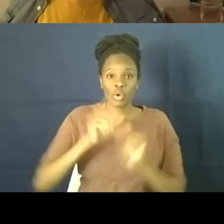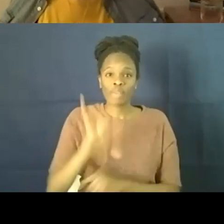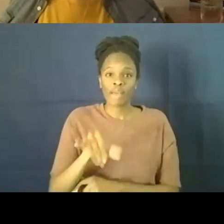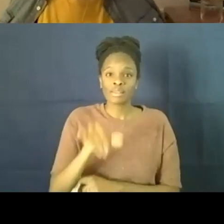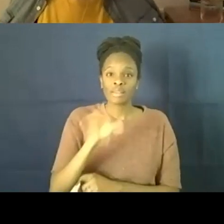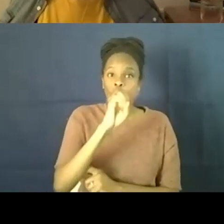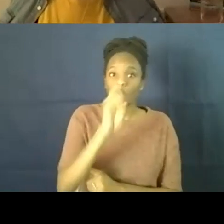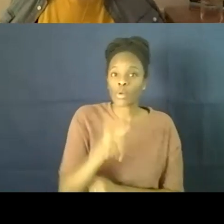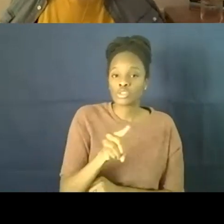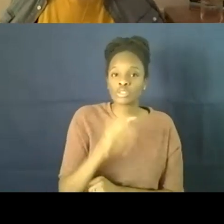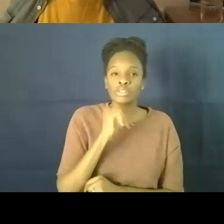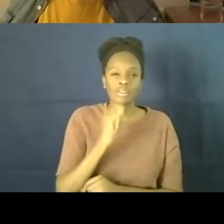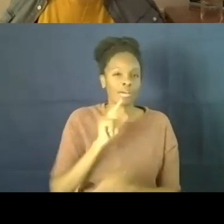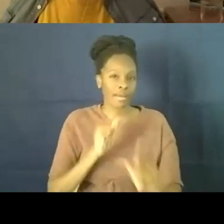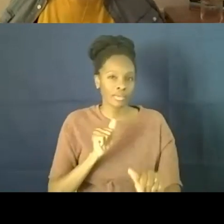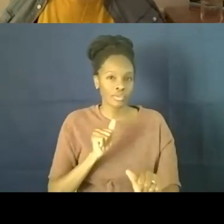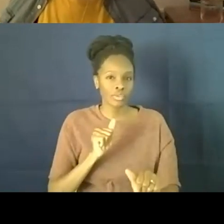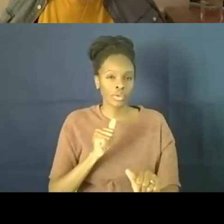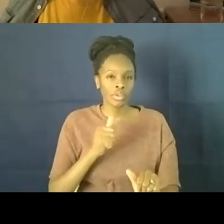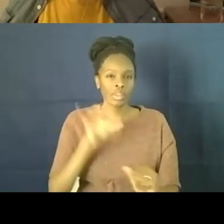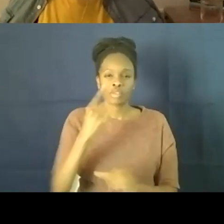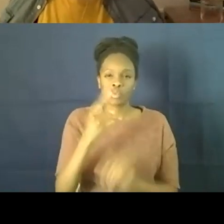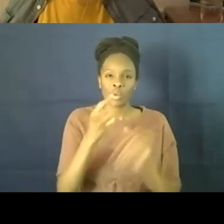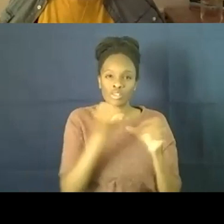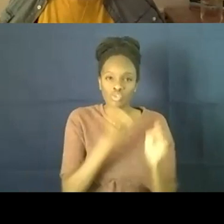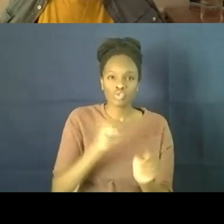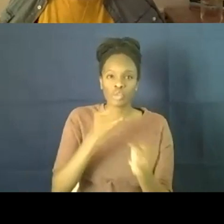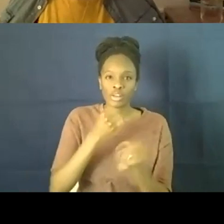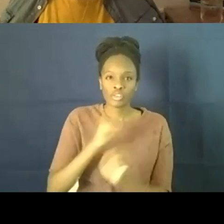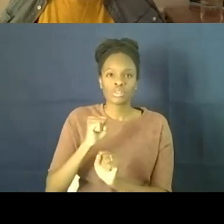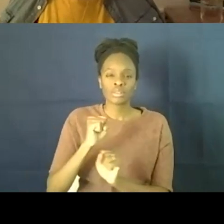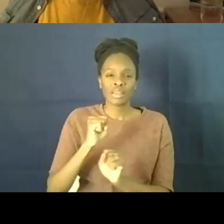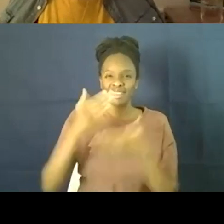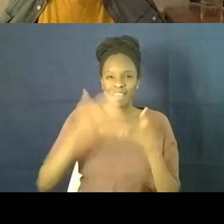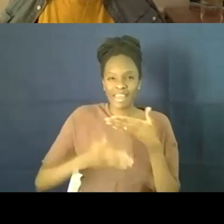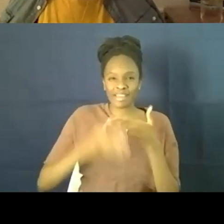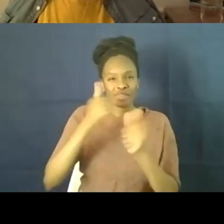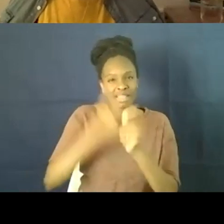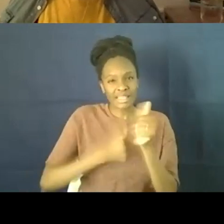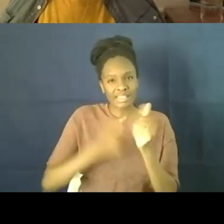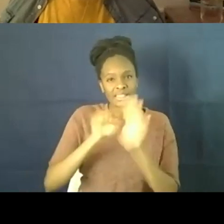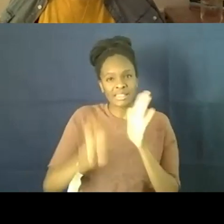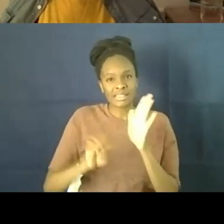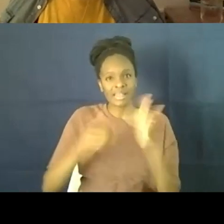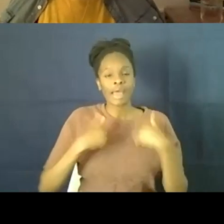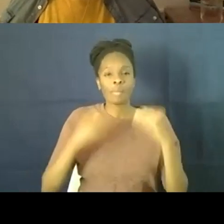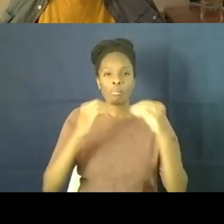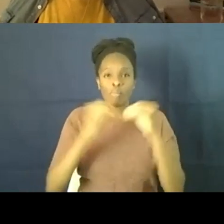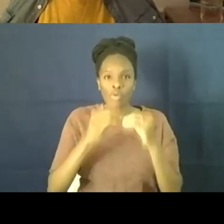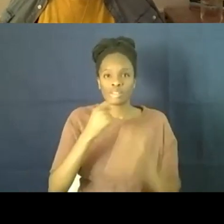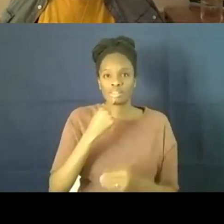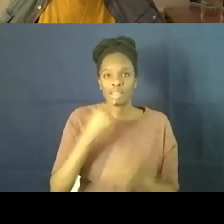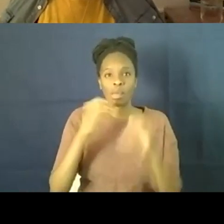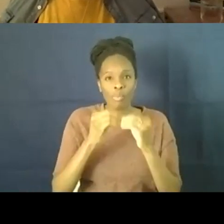you know, one strategy to keep it so that, like, at the end of each season, there was always more to say and more to ask, but you felt like we had